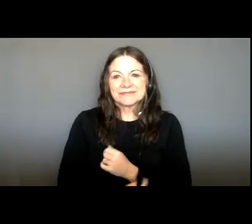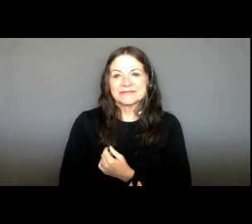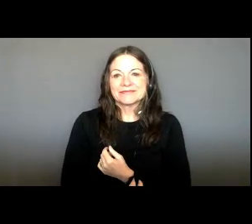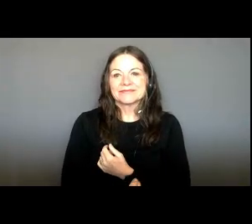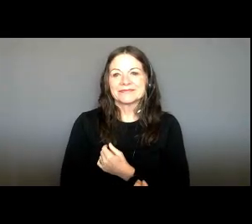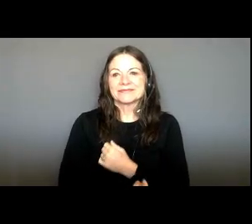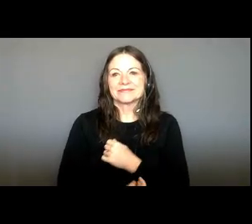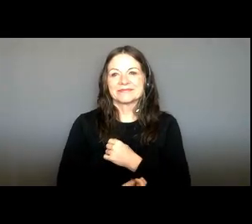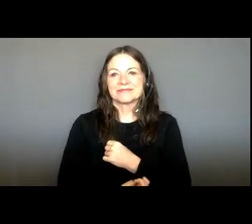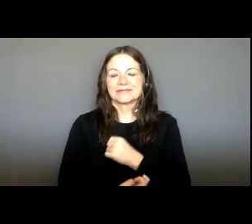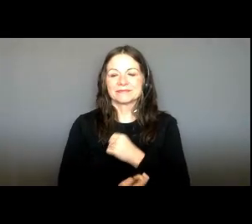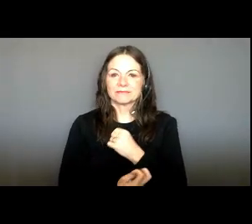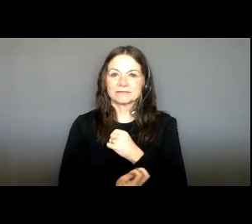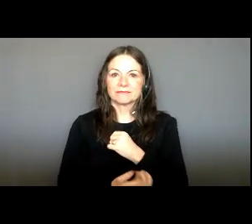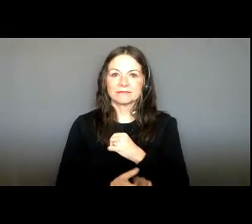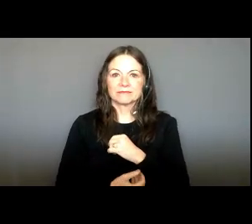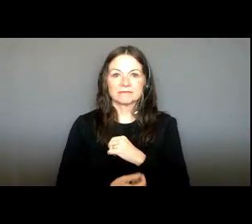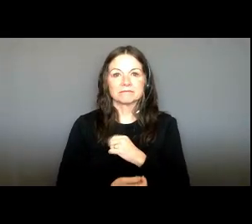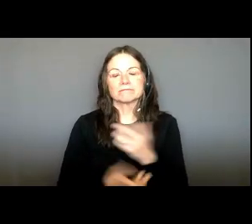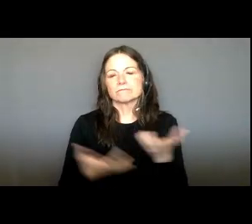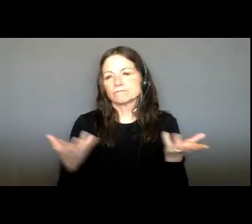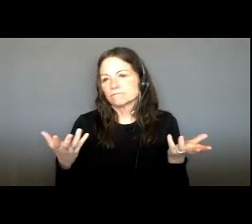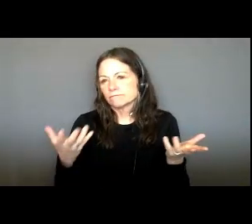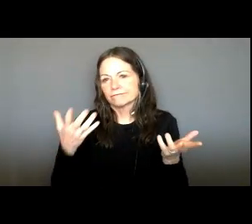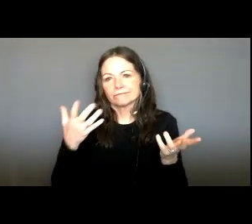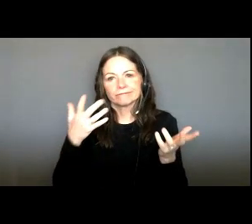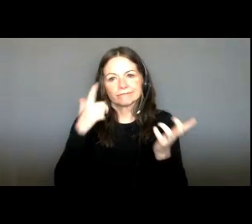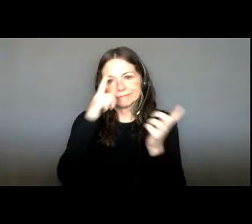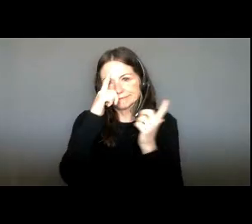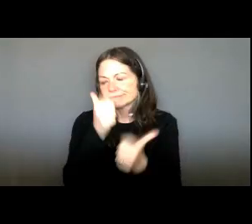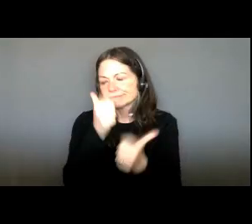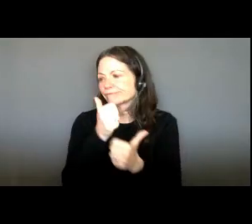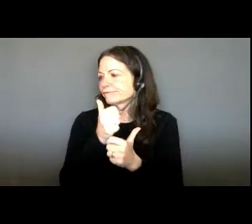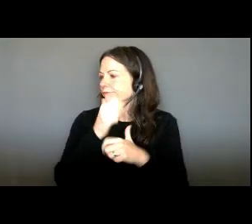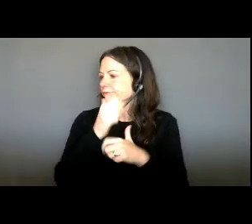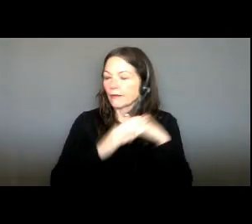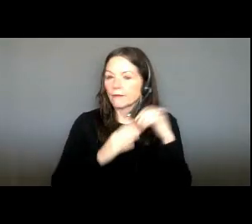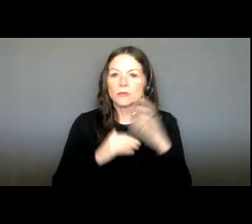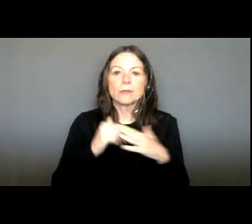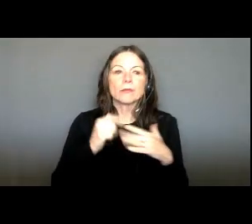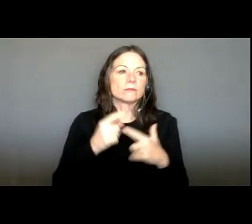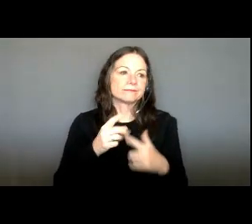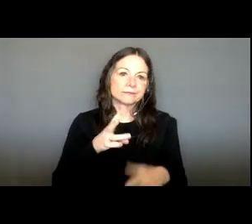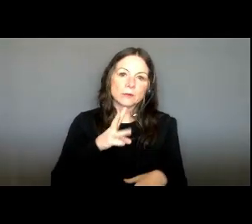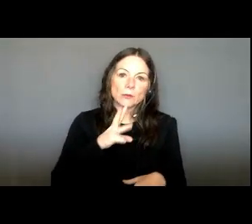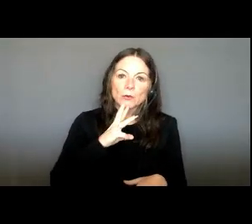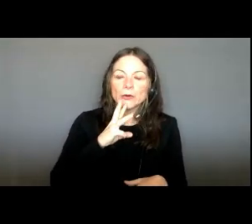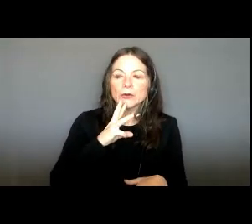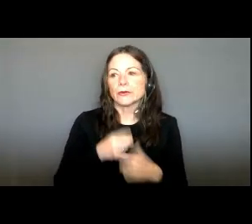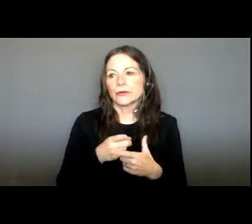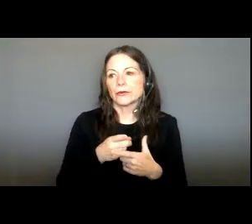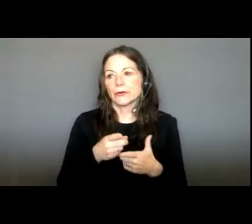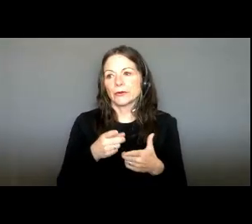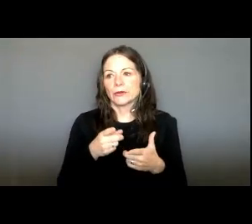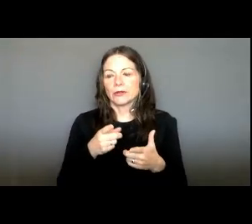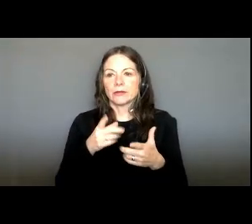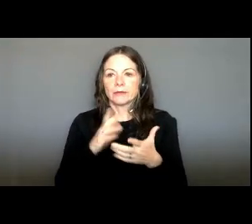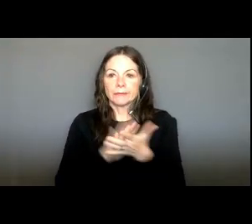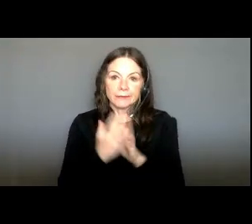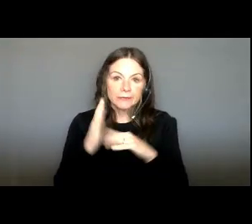Please feel free to grab a glass of water for yourself. Make yourself familiar with the